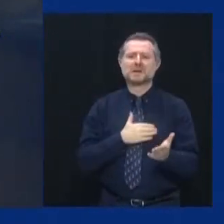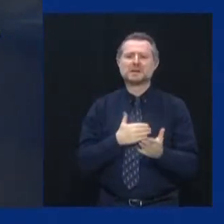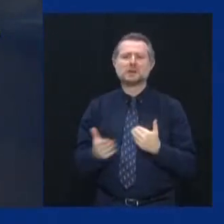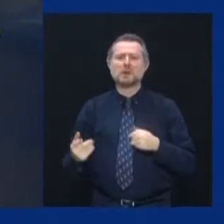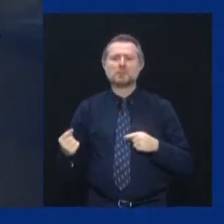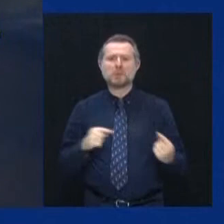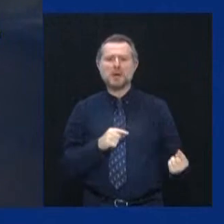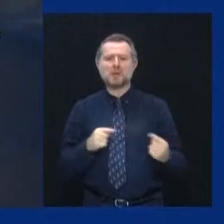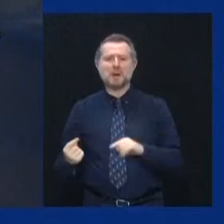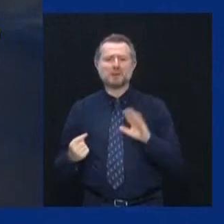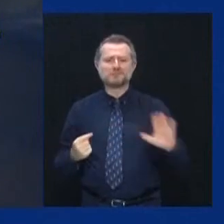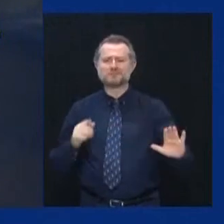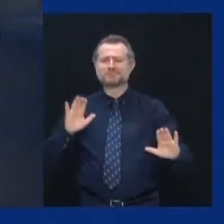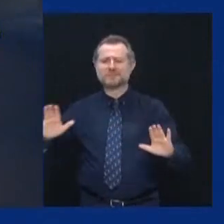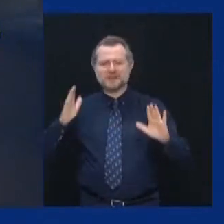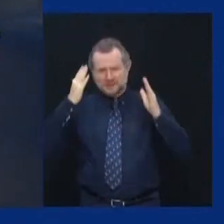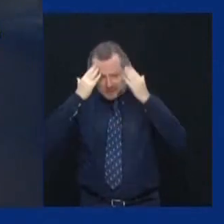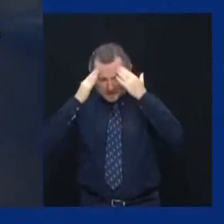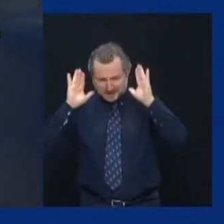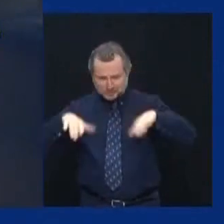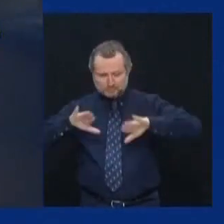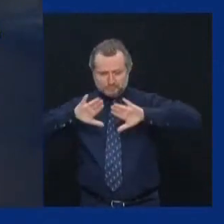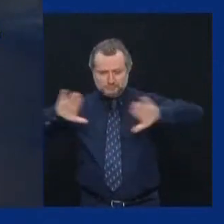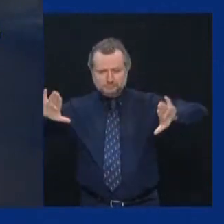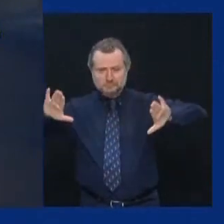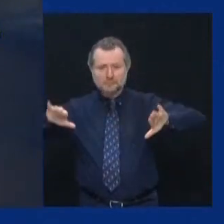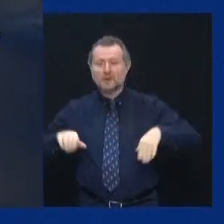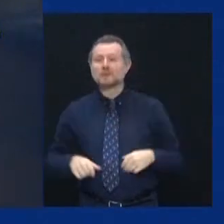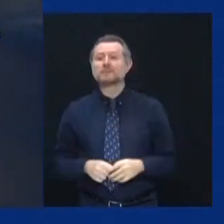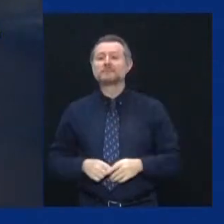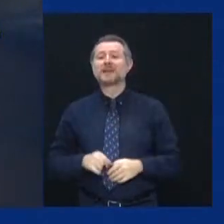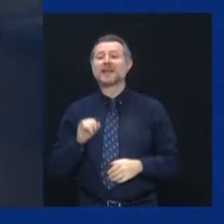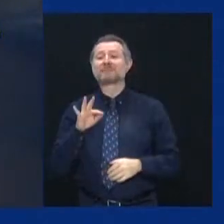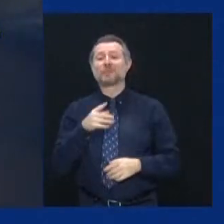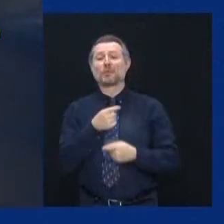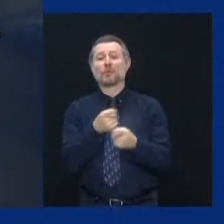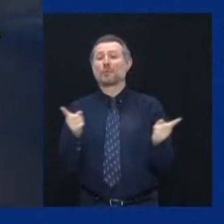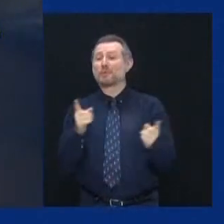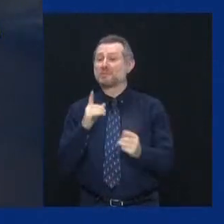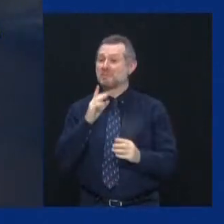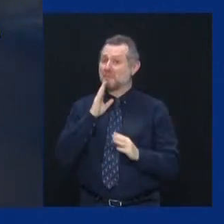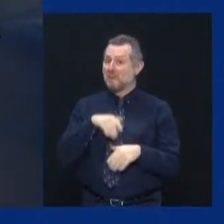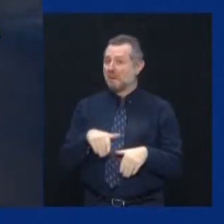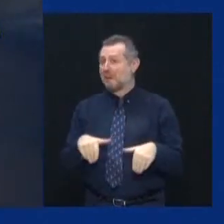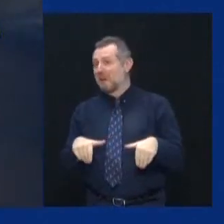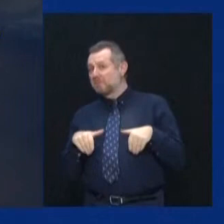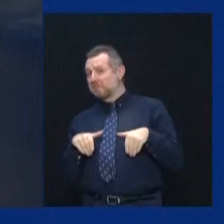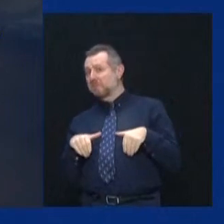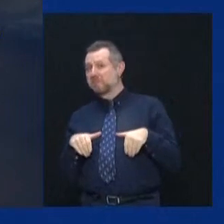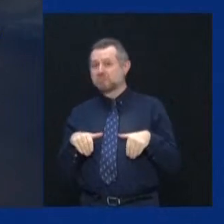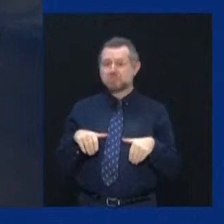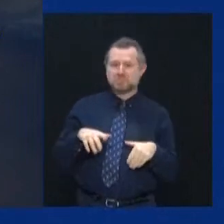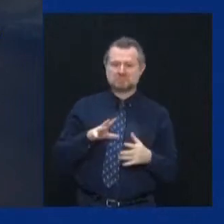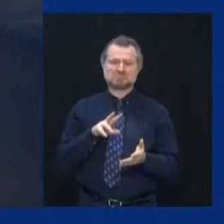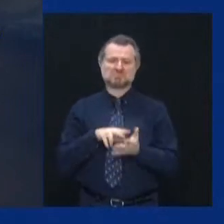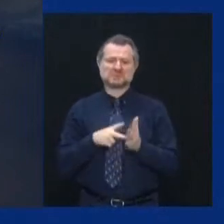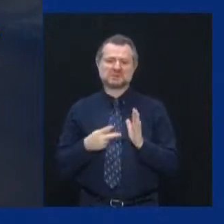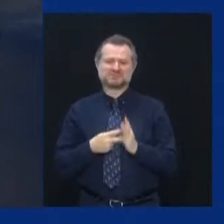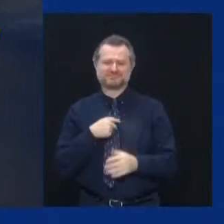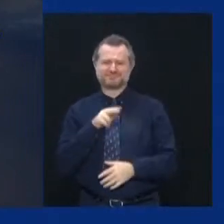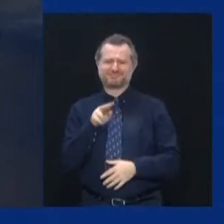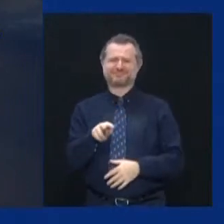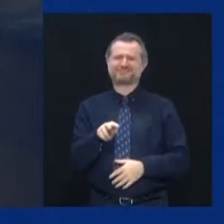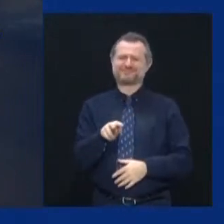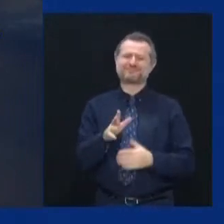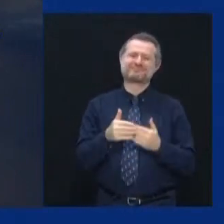political times. And if you don't, you will live with it. You will live with it. The